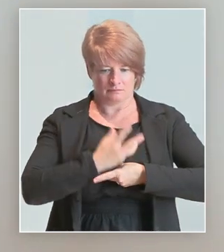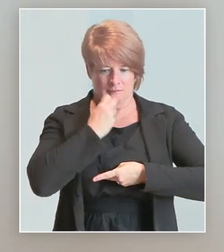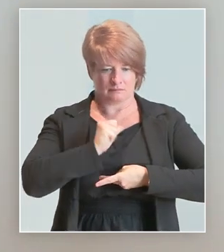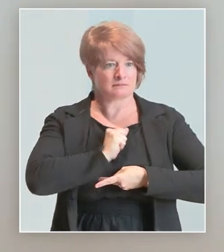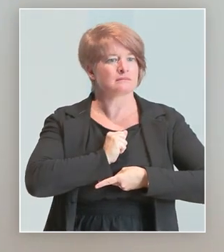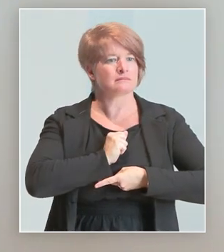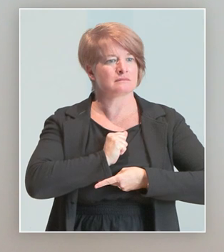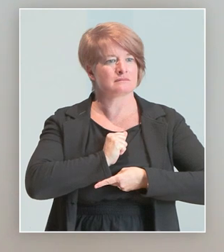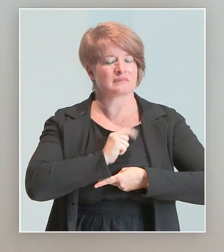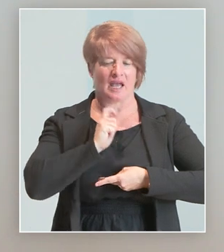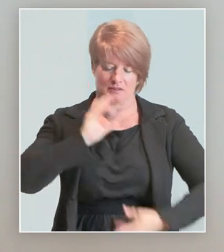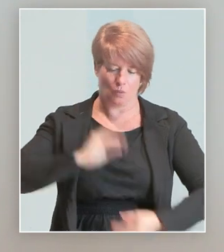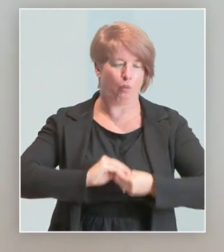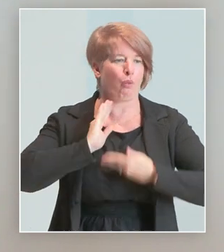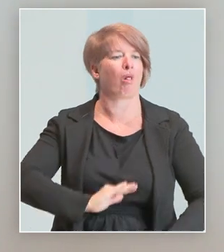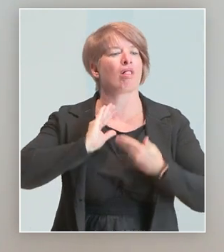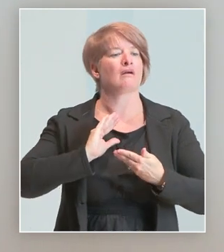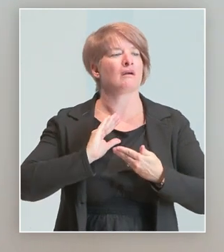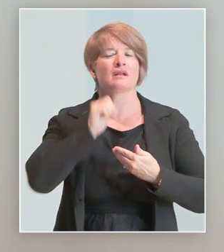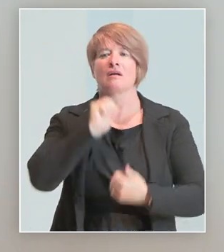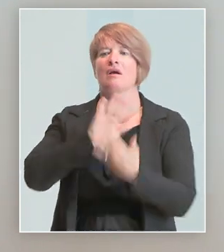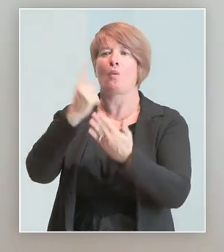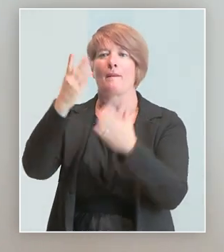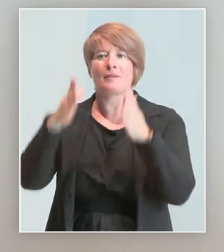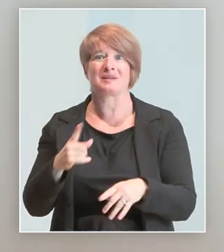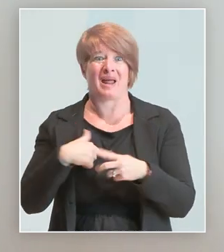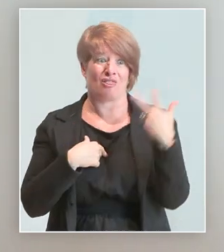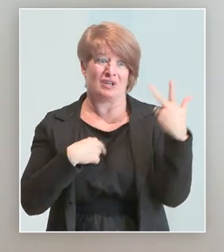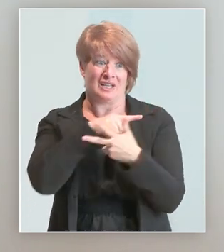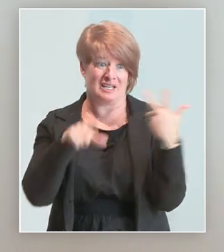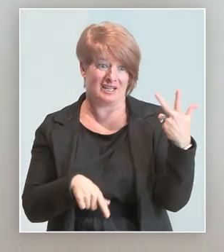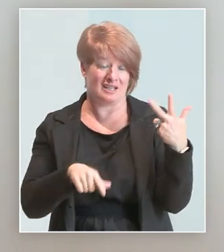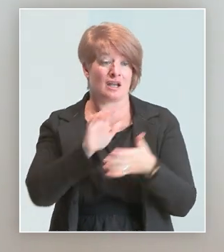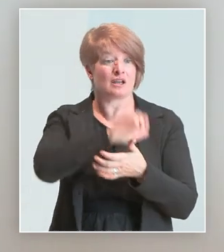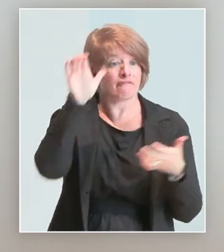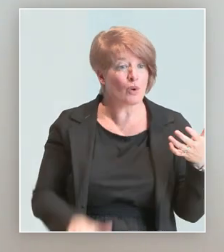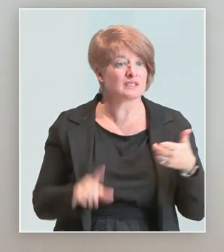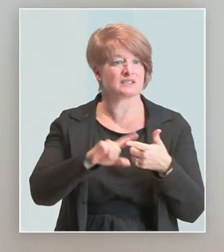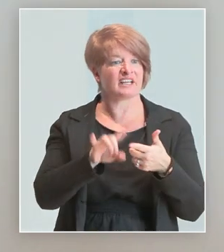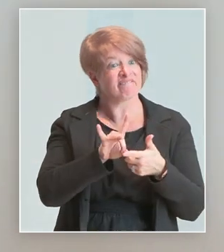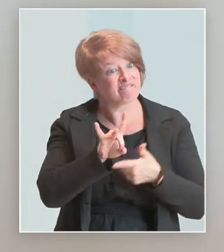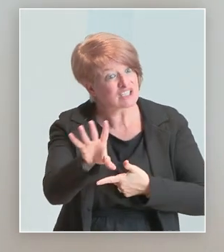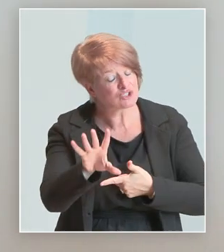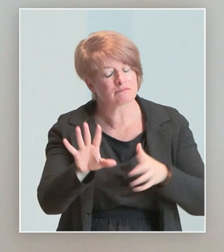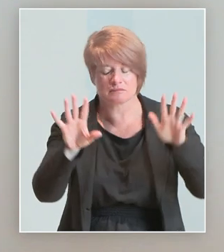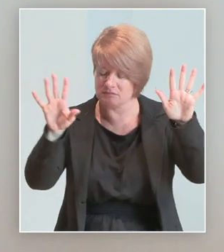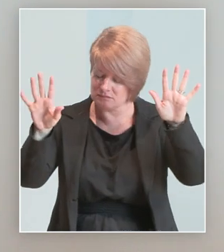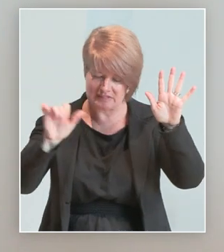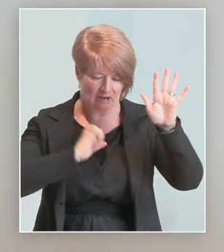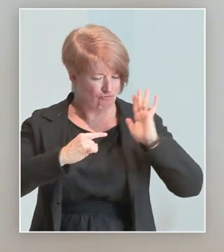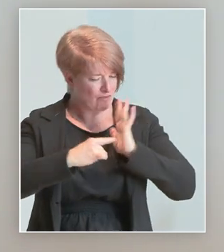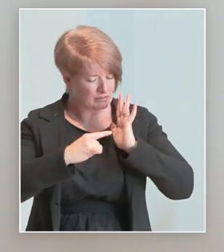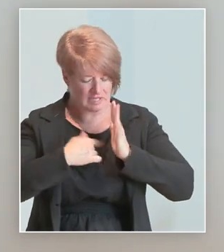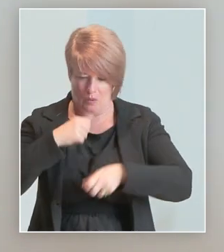stay intact, not just to face one person, but three separate cases. A divorce, an eviction that was self-represented in